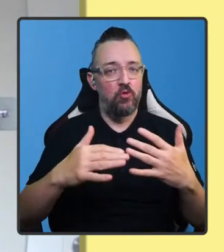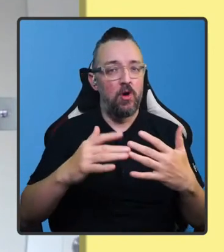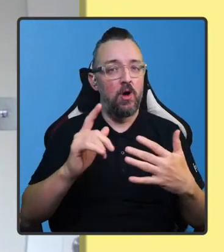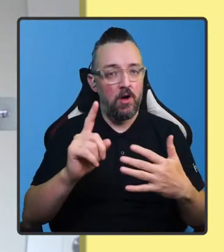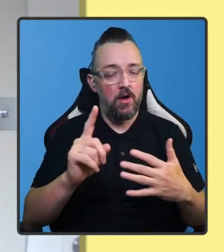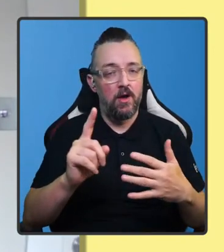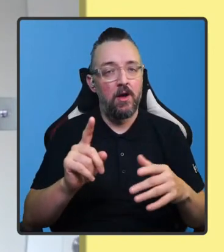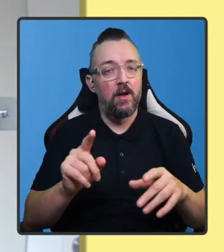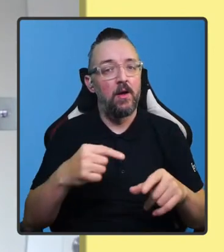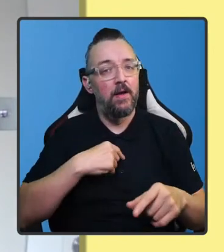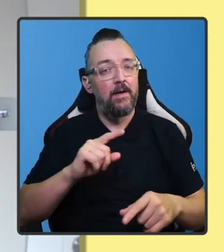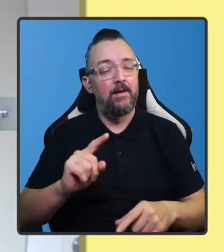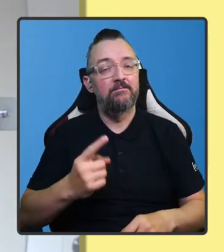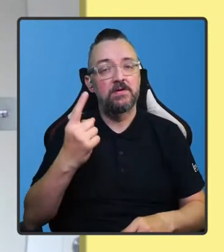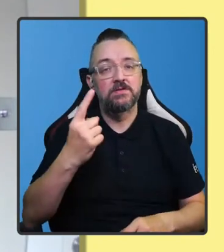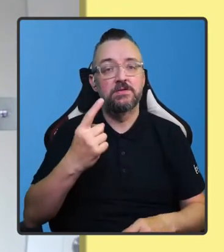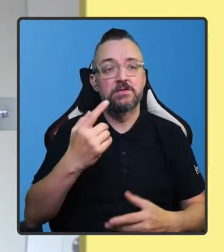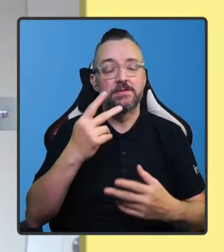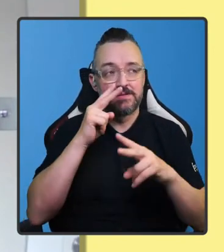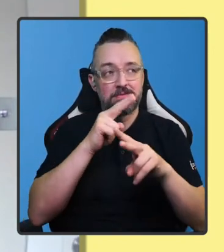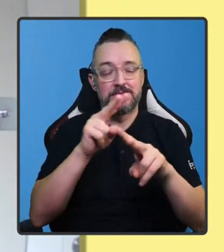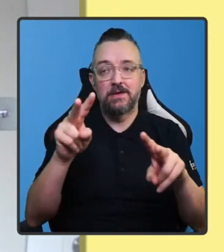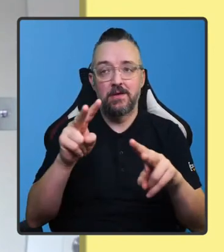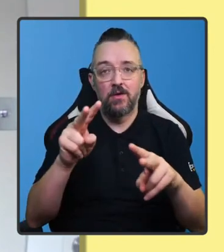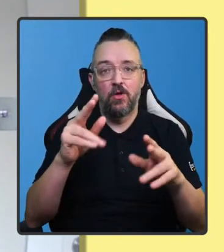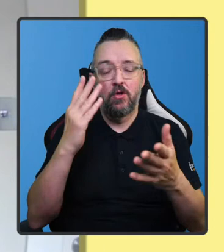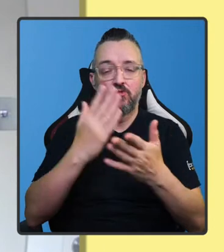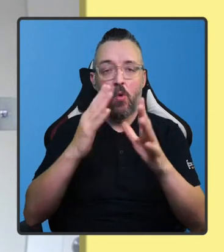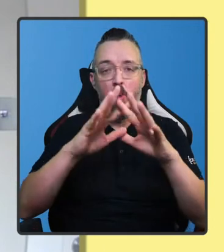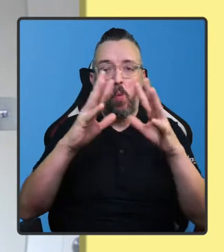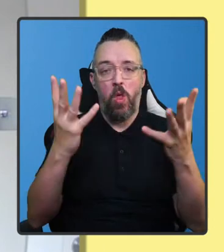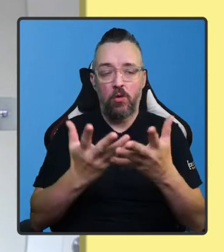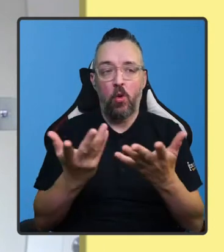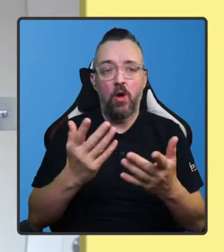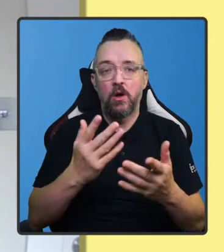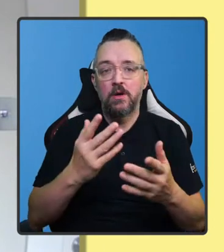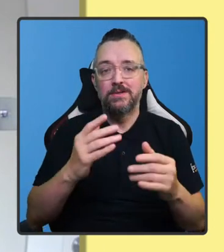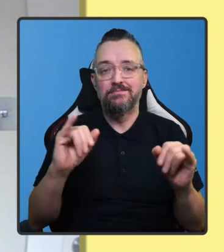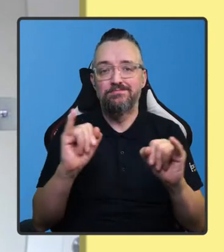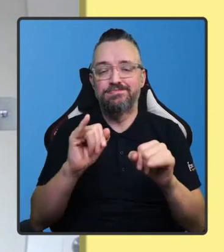we're first properly exposed to the world and dangerous situations.